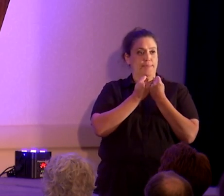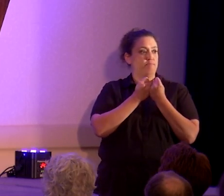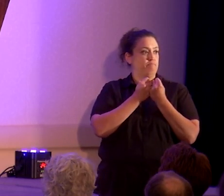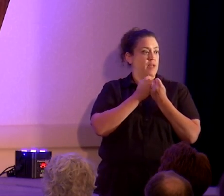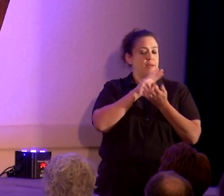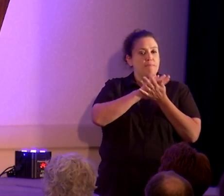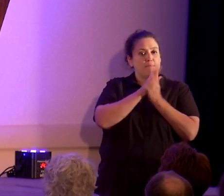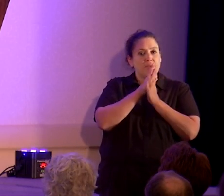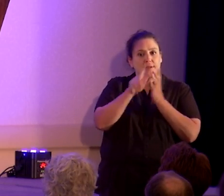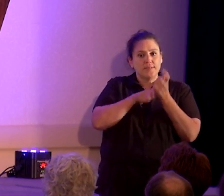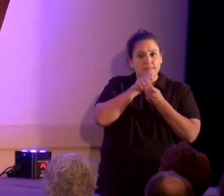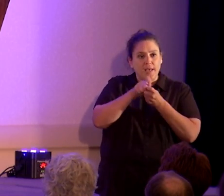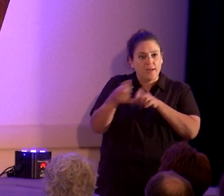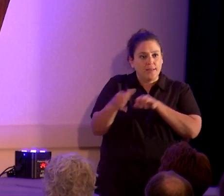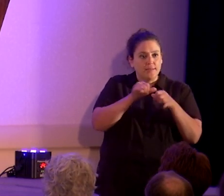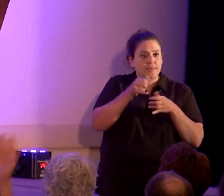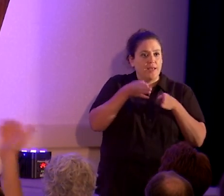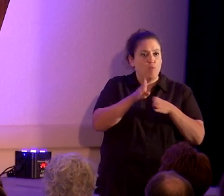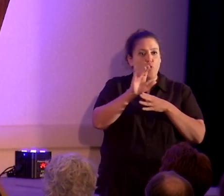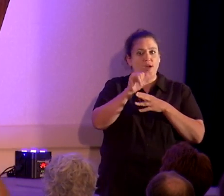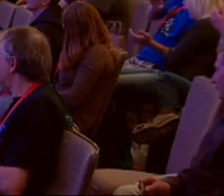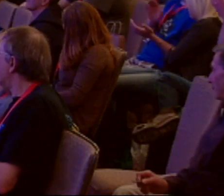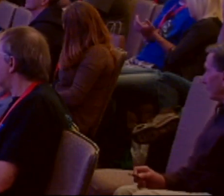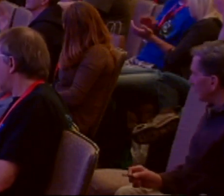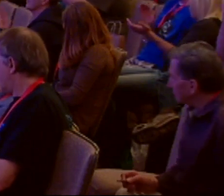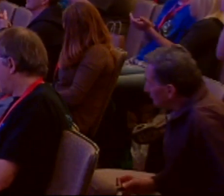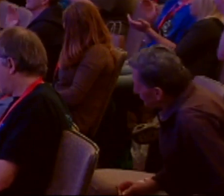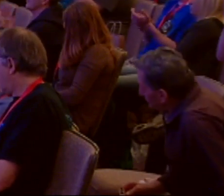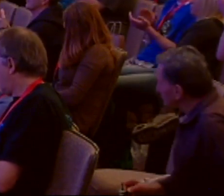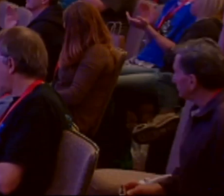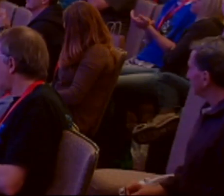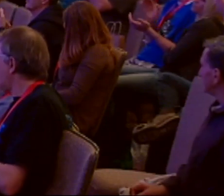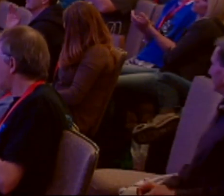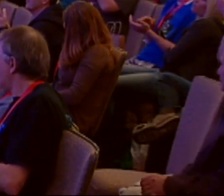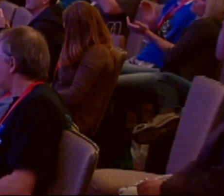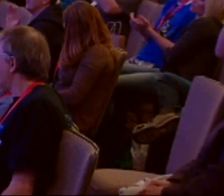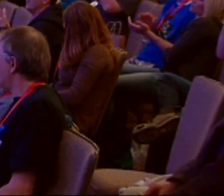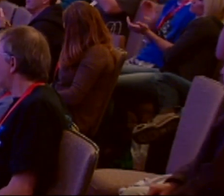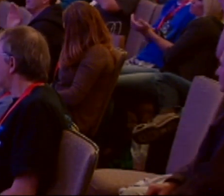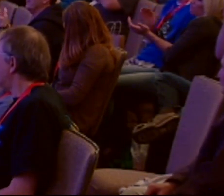same way Jackie Robinson was treated with the Dodgers. So.